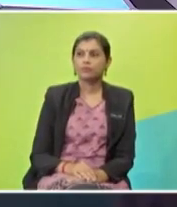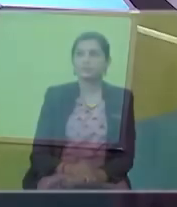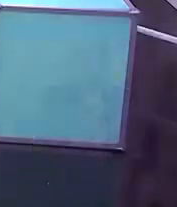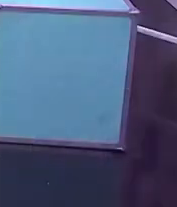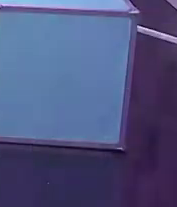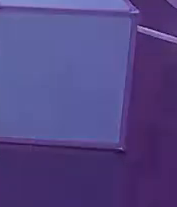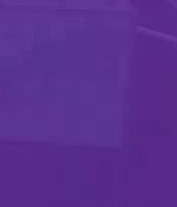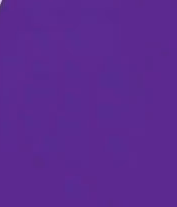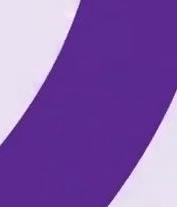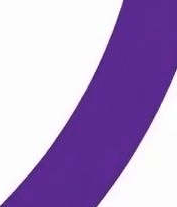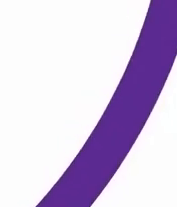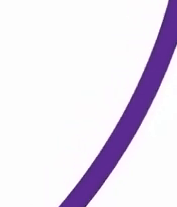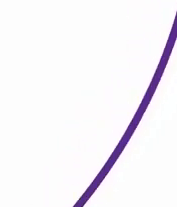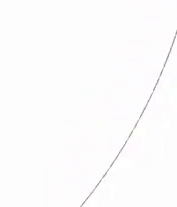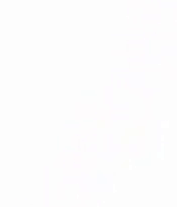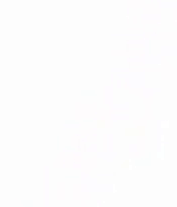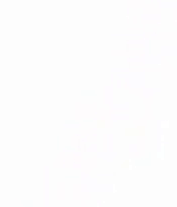Alakazam!